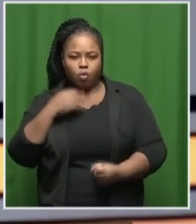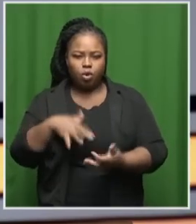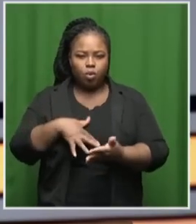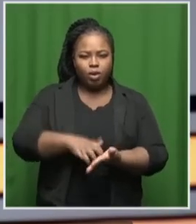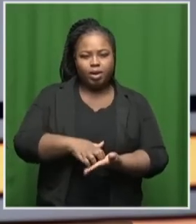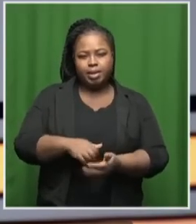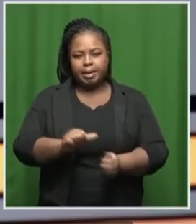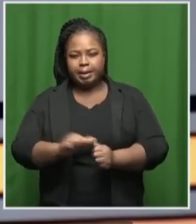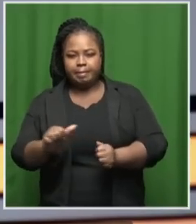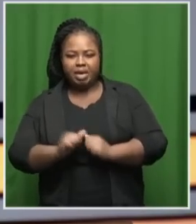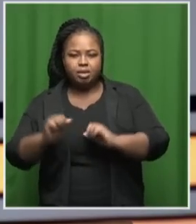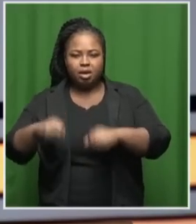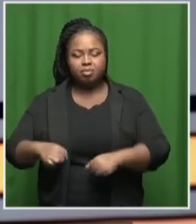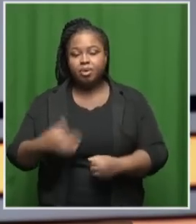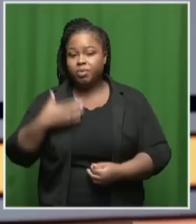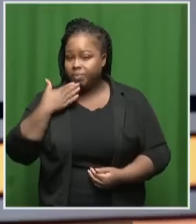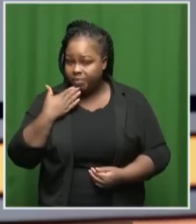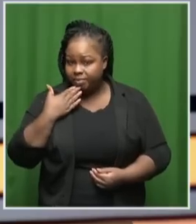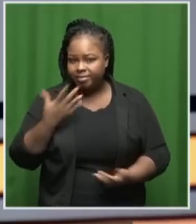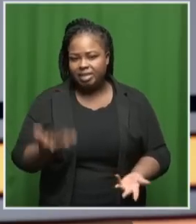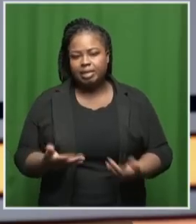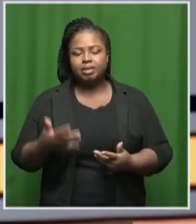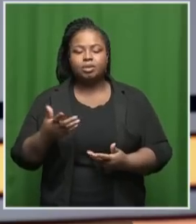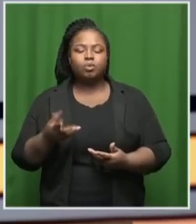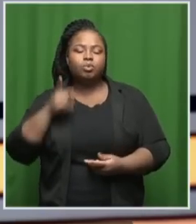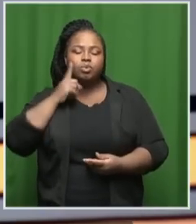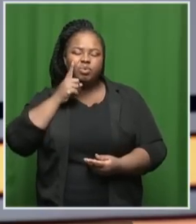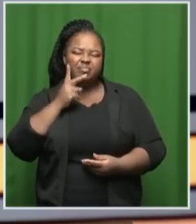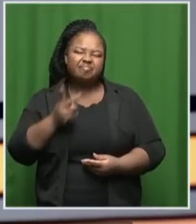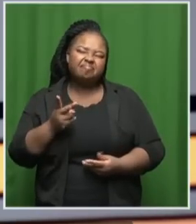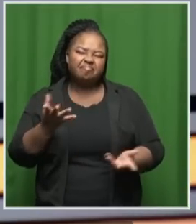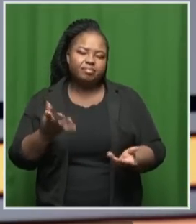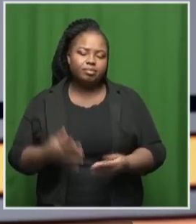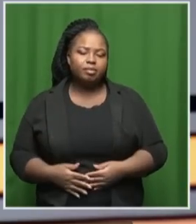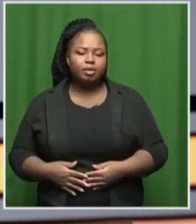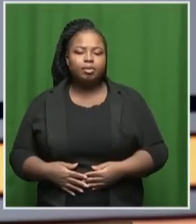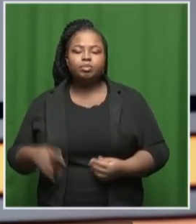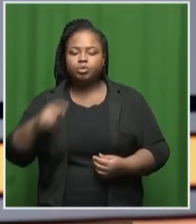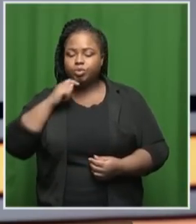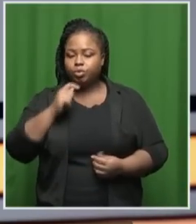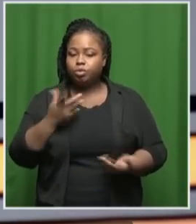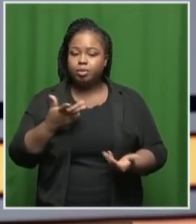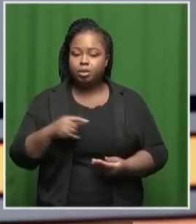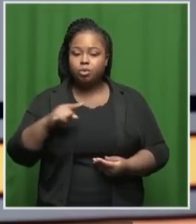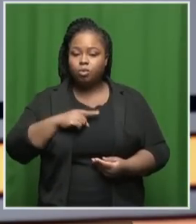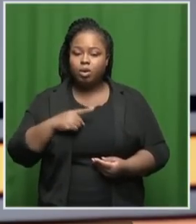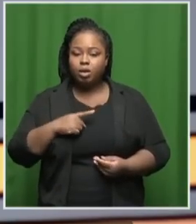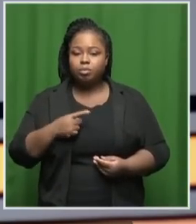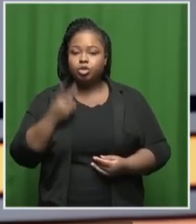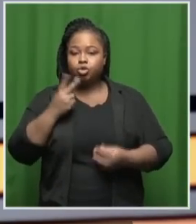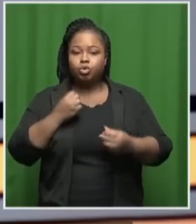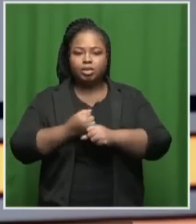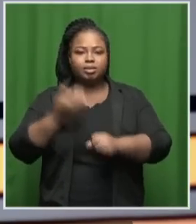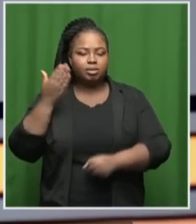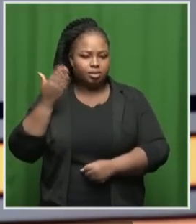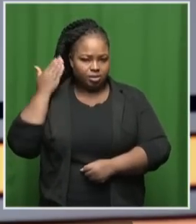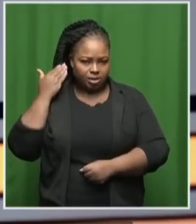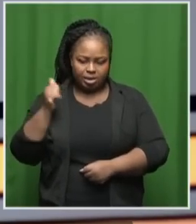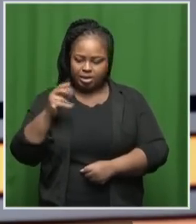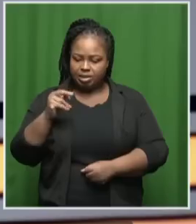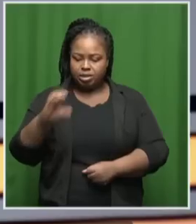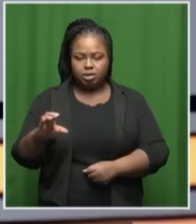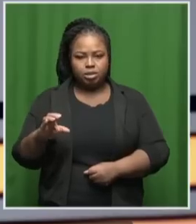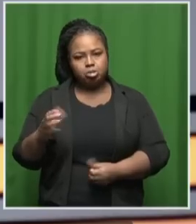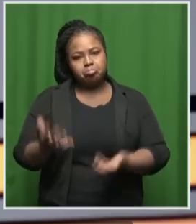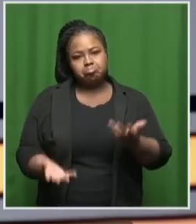with a better deal. And so the reality of it is that whereas 2 years ago in the ANC, it